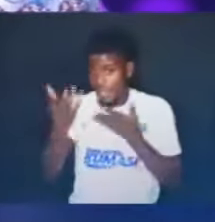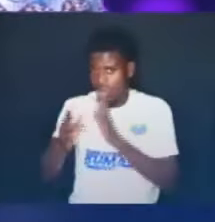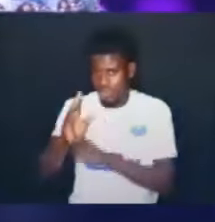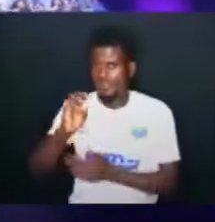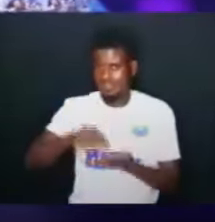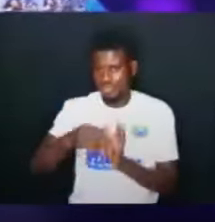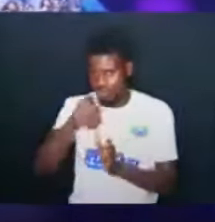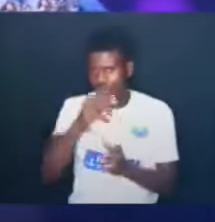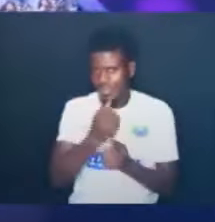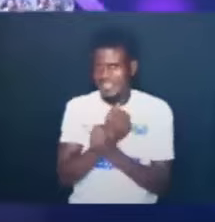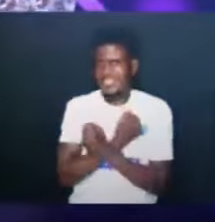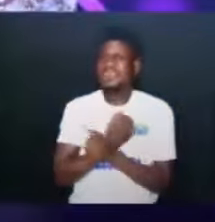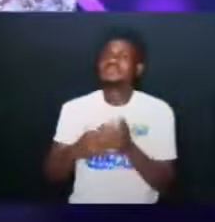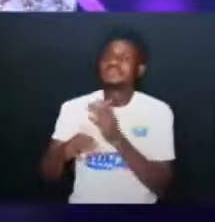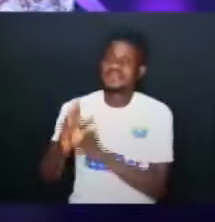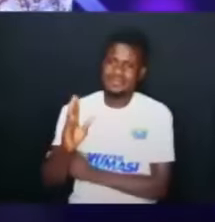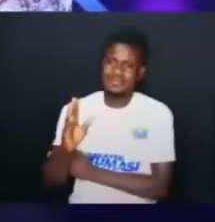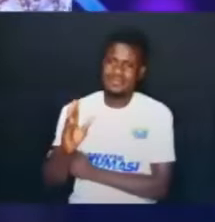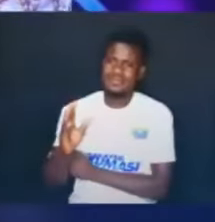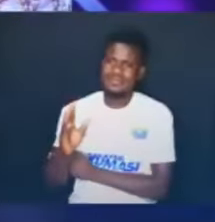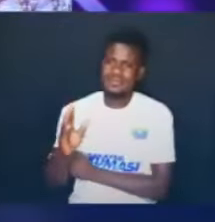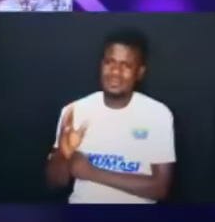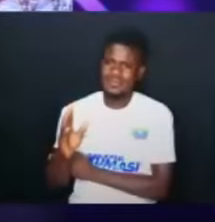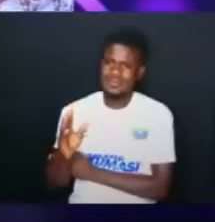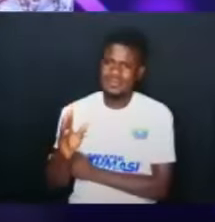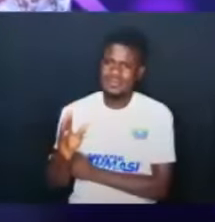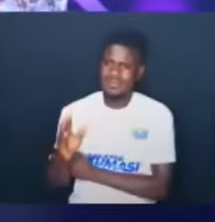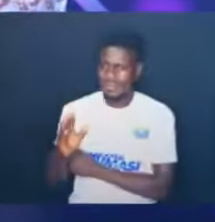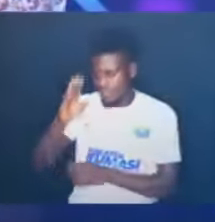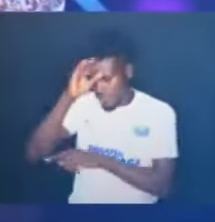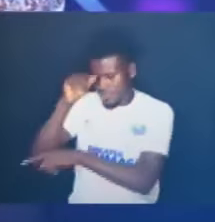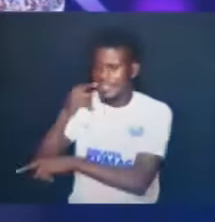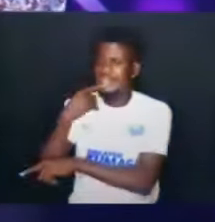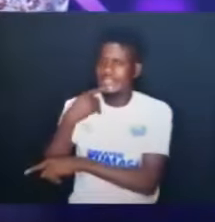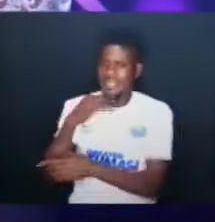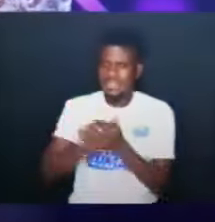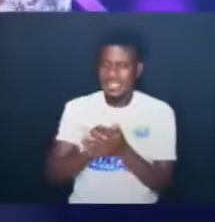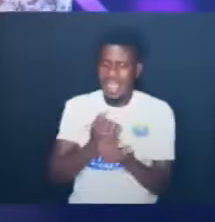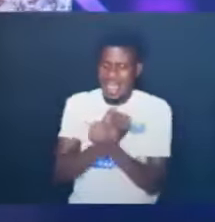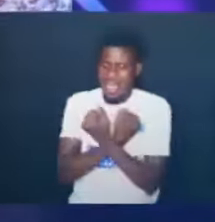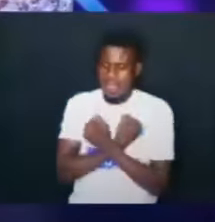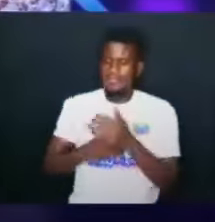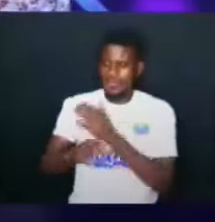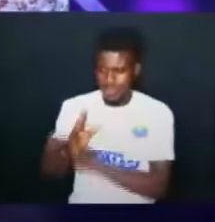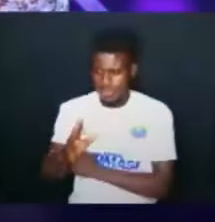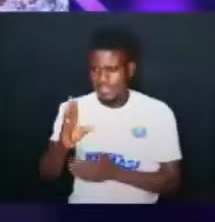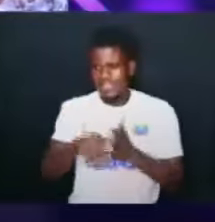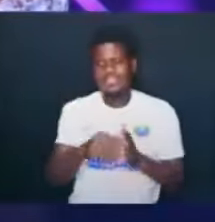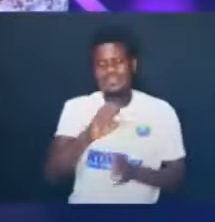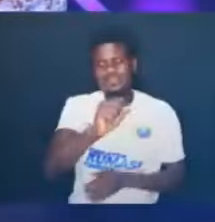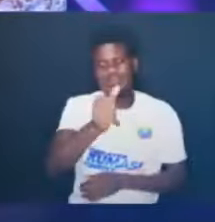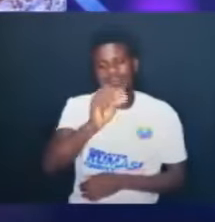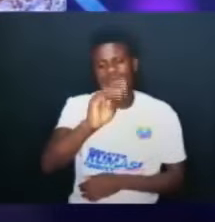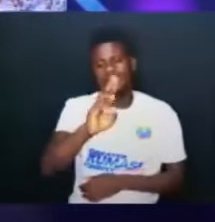this man is saying to love him, and then someone said to obey. Is to obey this God is better than sacrifice. And